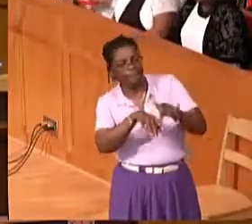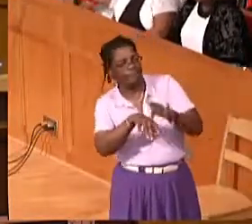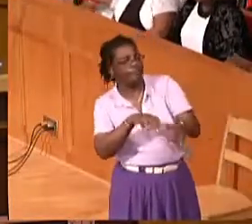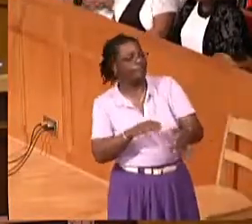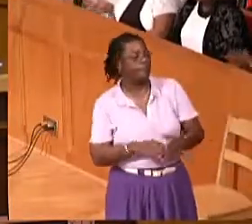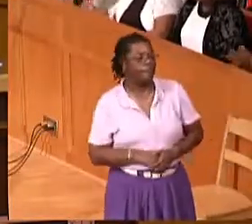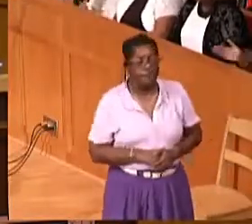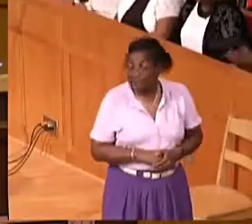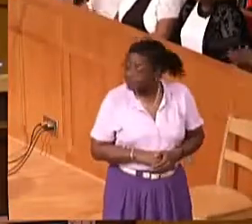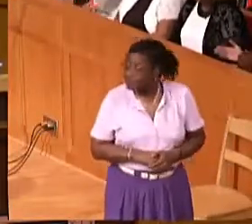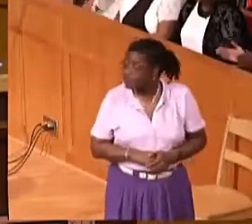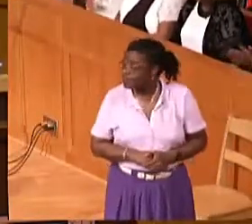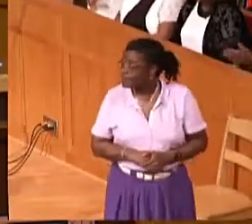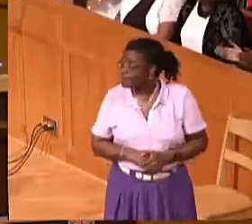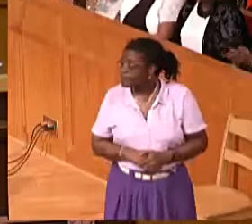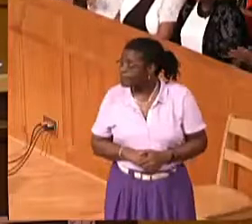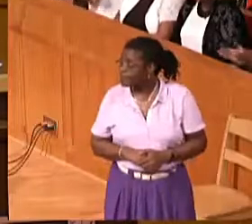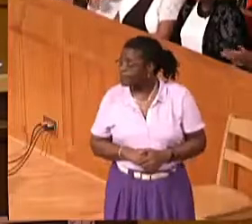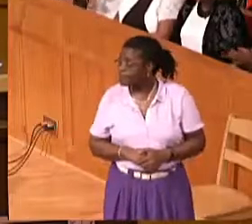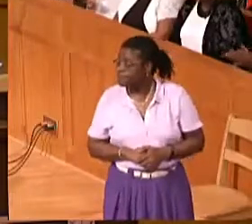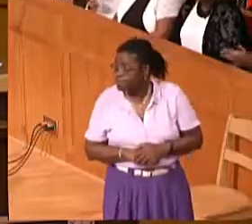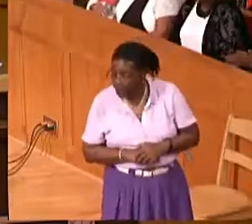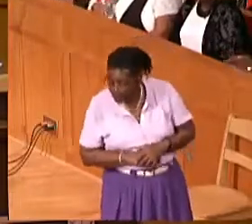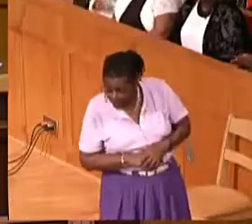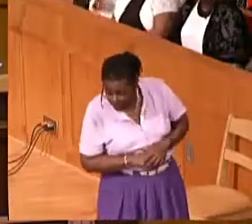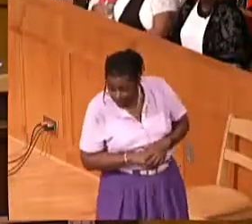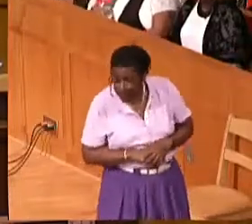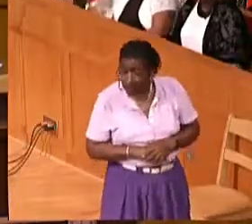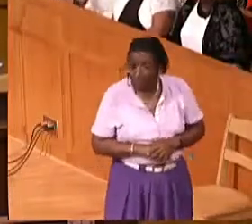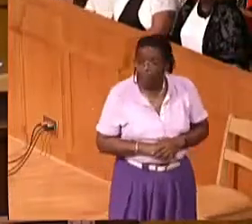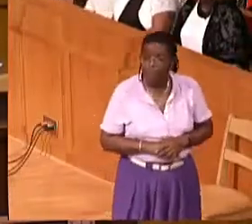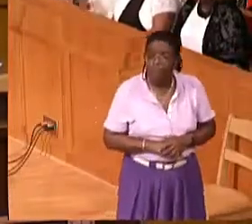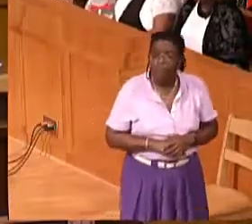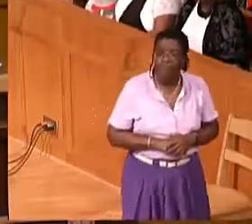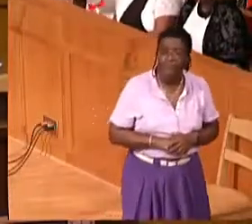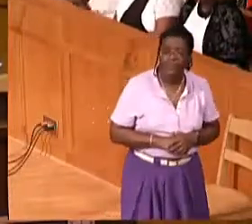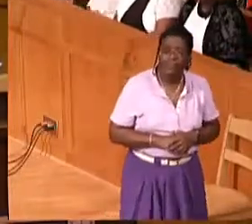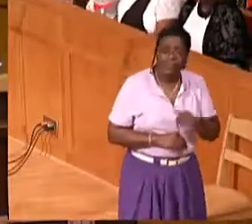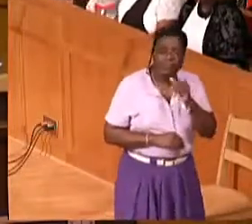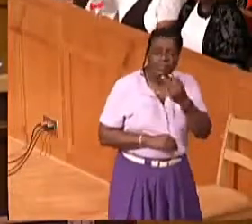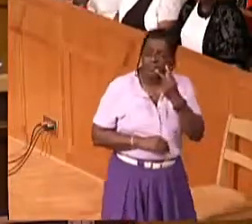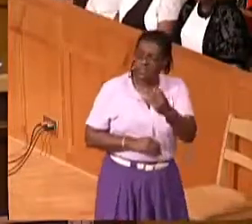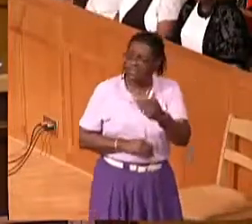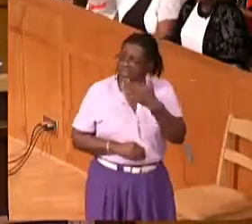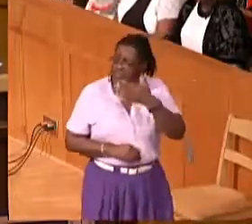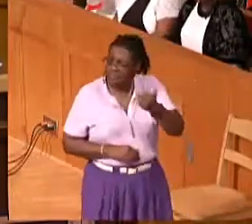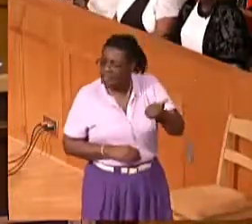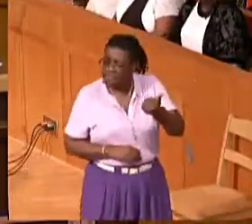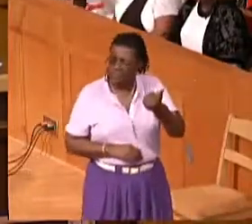have a witness here? Look at your neighbor and say, "Listen, you ain't seeing the best part of me."